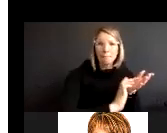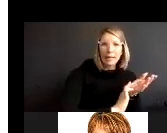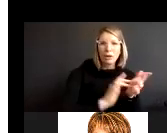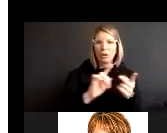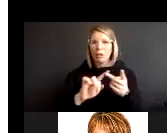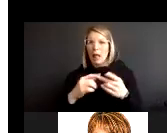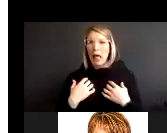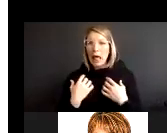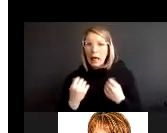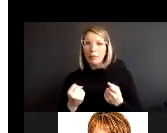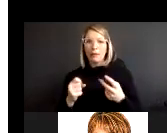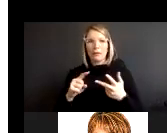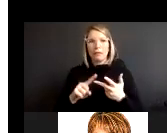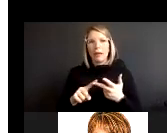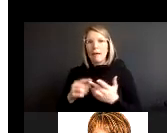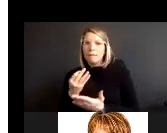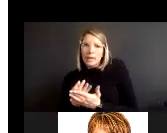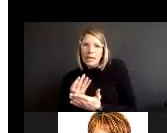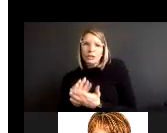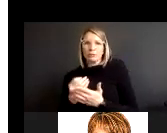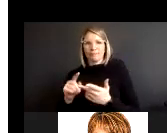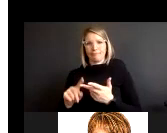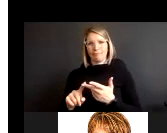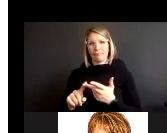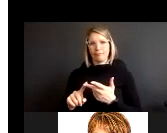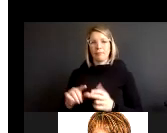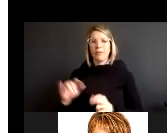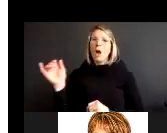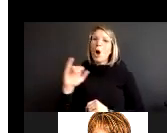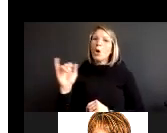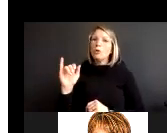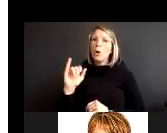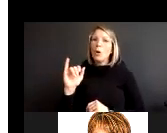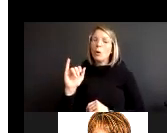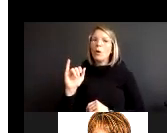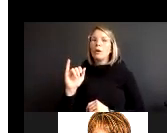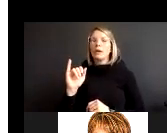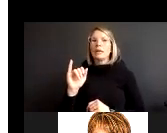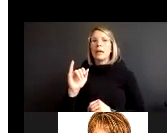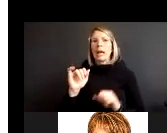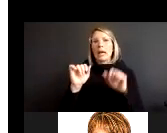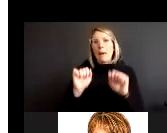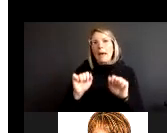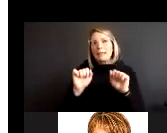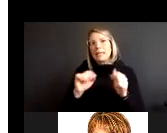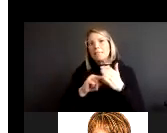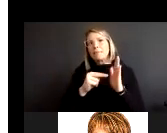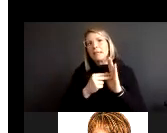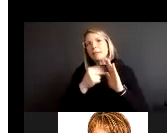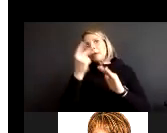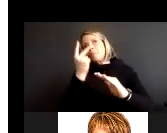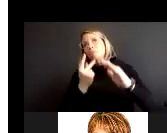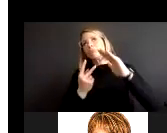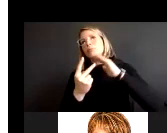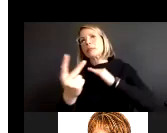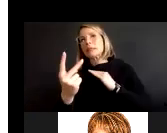foreseeable consequences. No one is a fortune teller, but the foreseeable, reasonable consequences of a decision or the lack